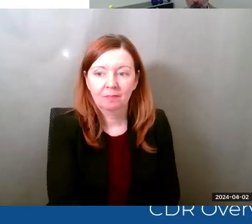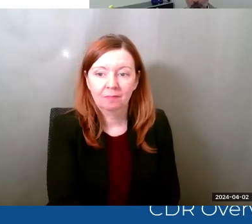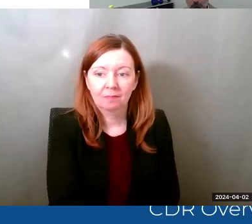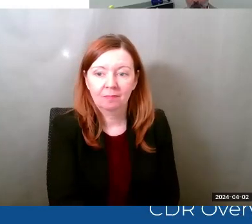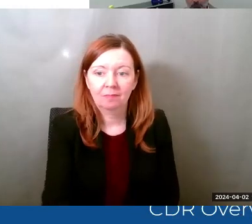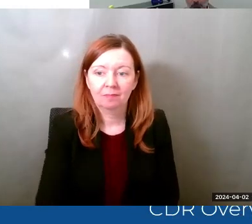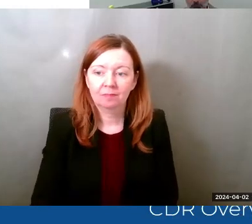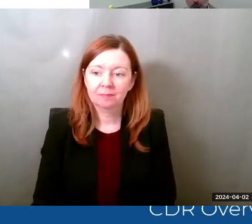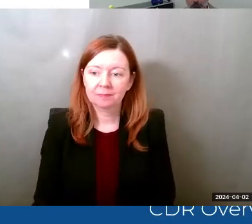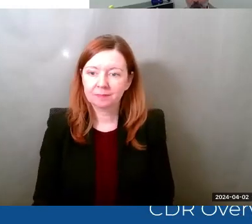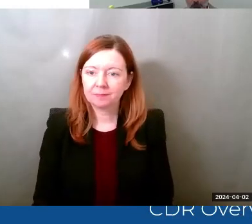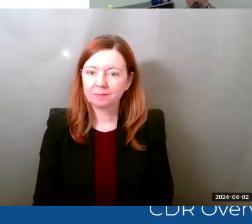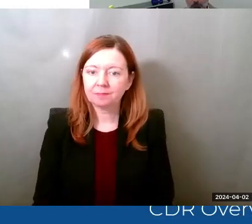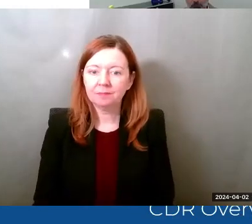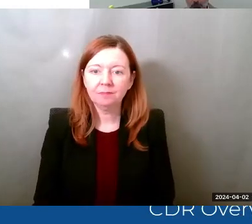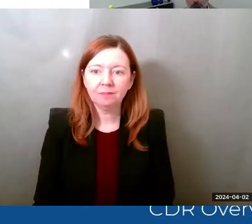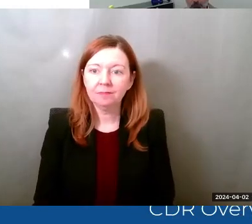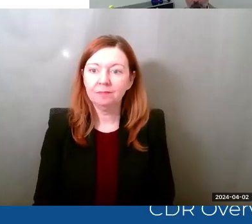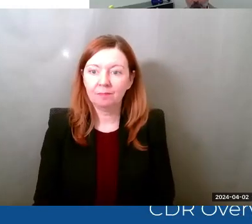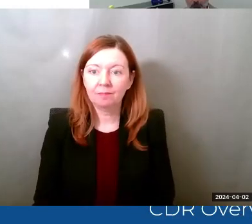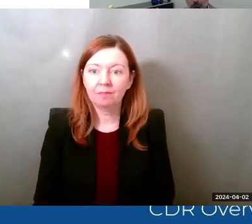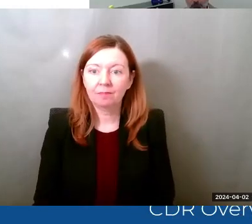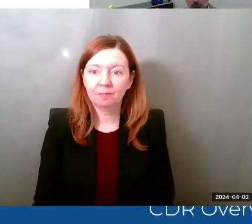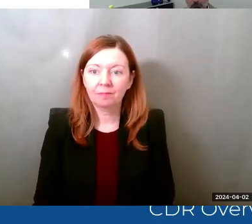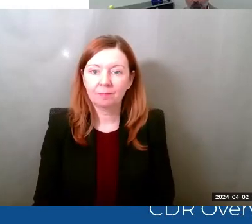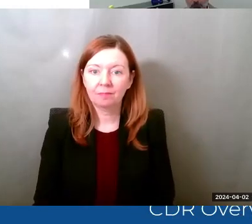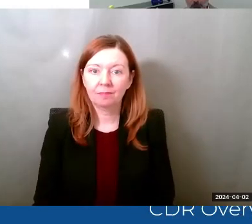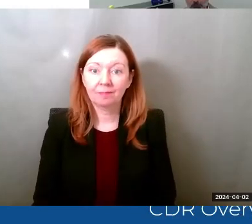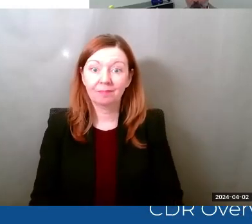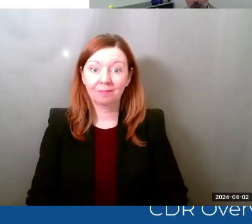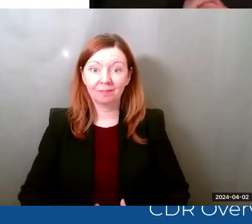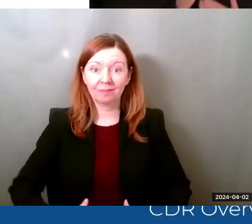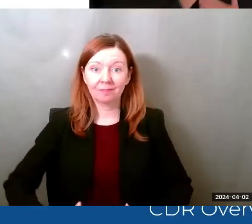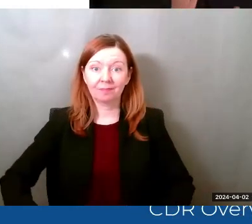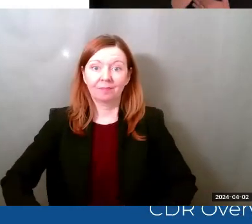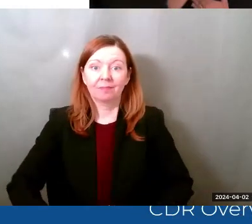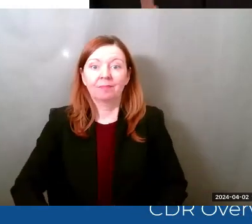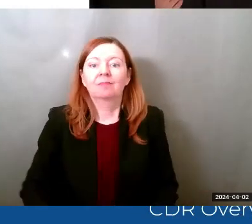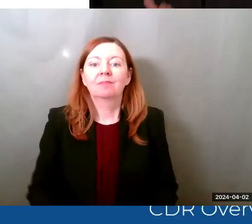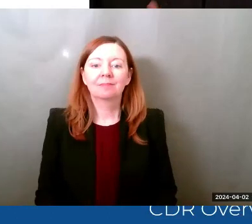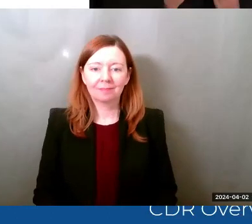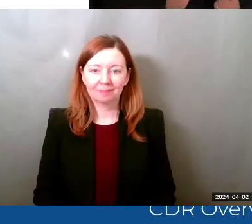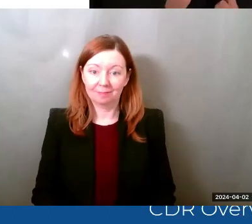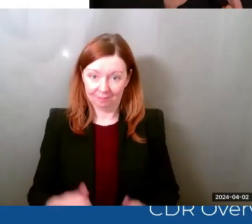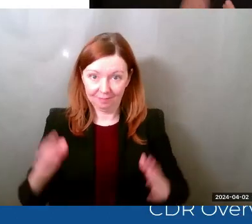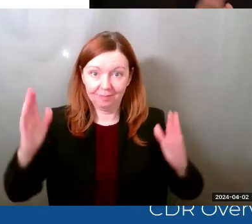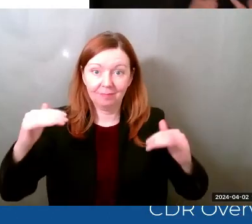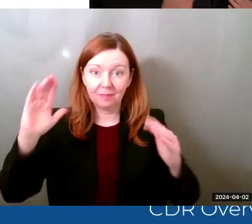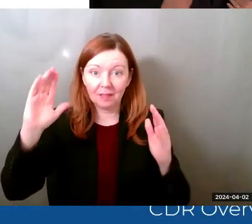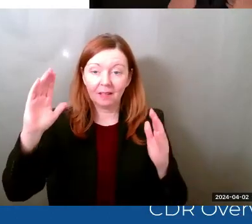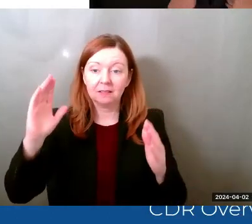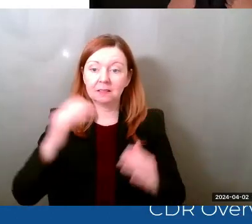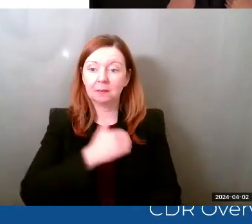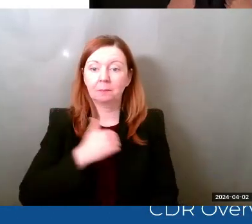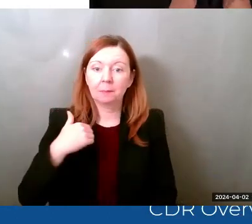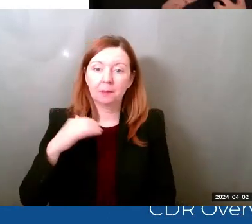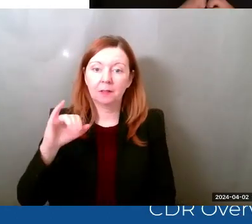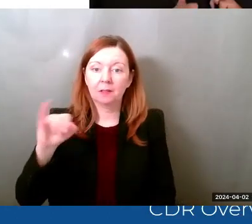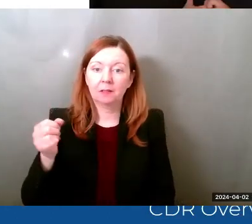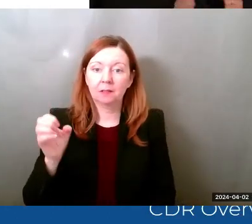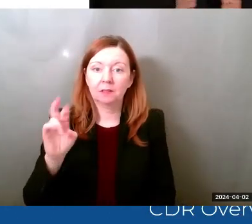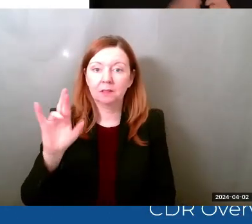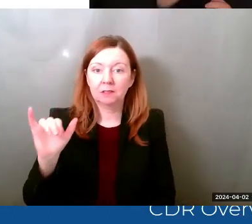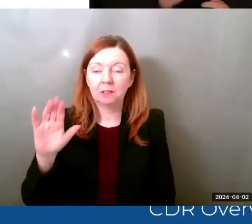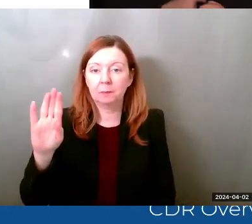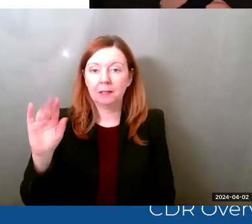Okay, that does sound a little bit better. Thank you for that. Appreciate it. Okay, the next member of the public is Jeremy